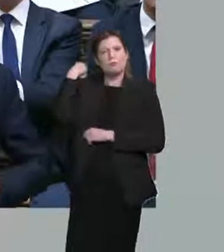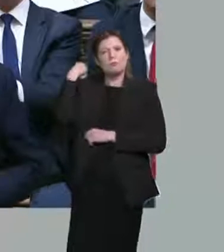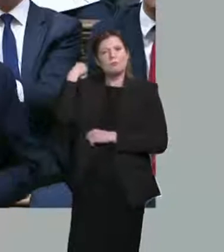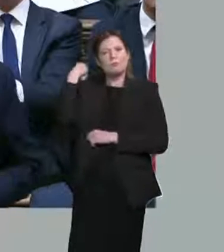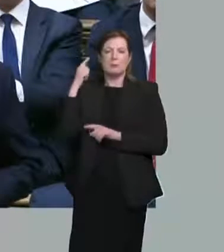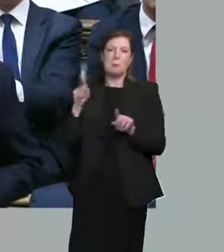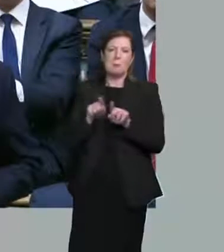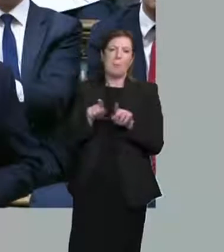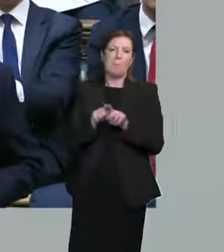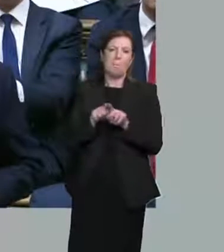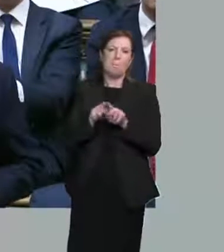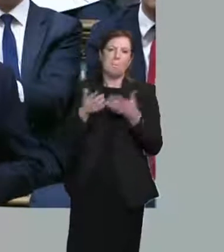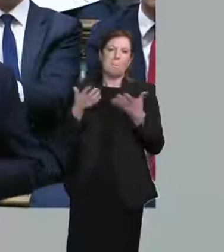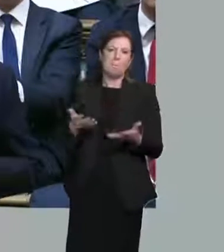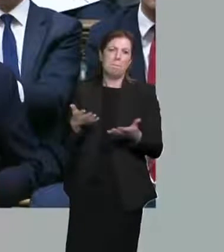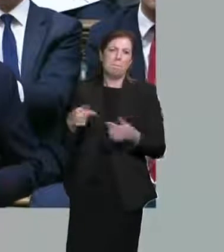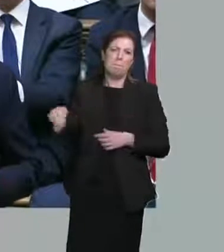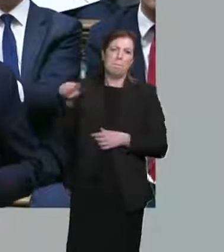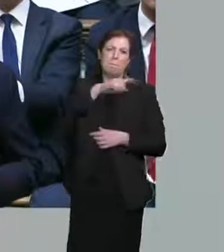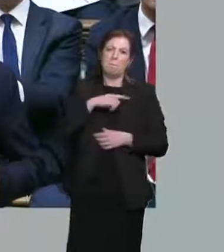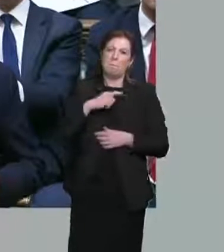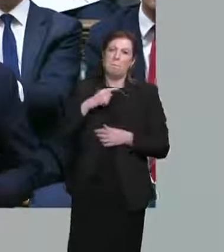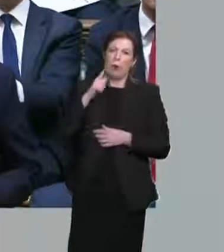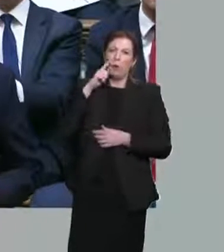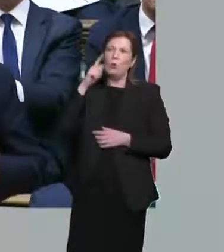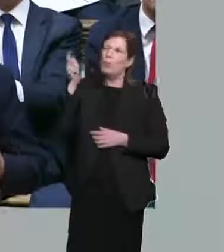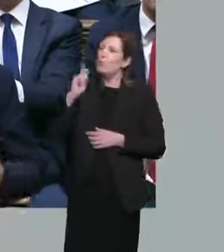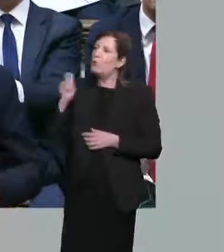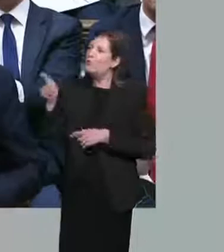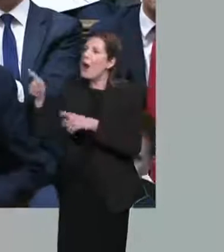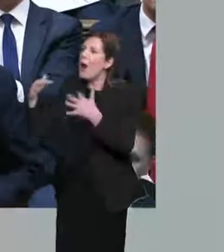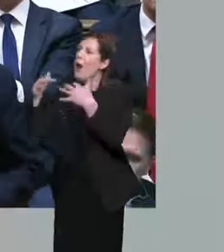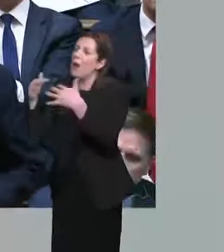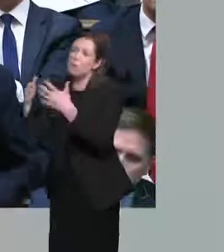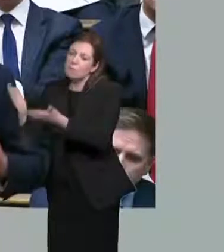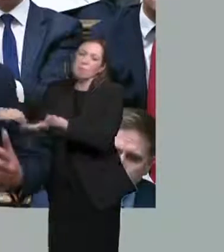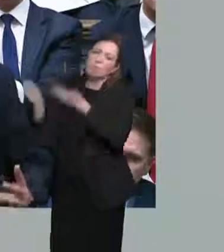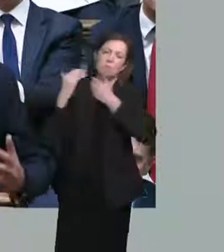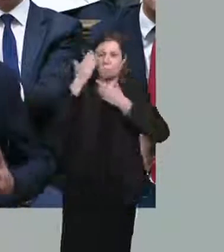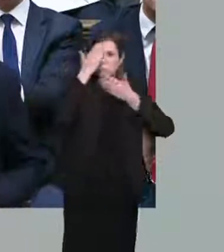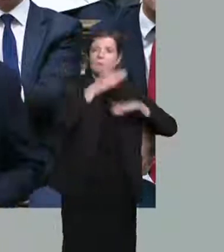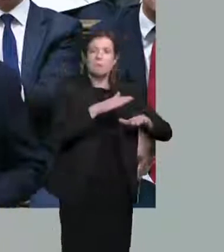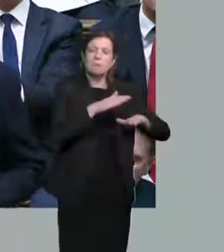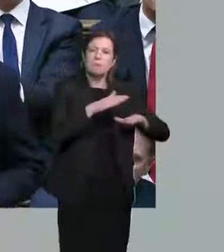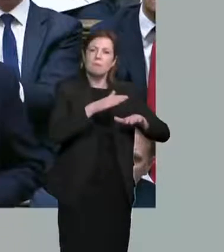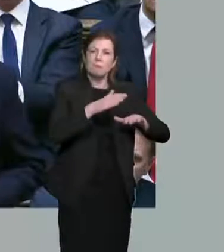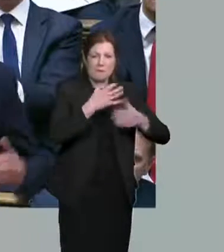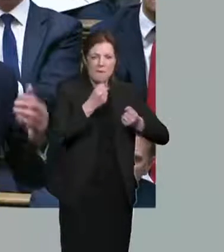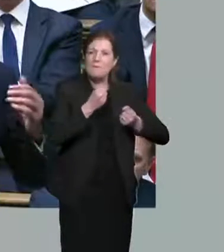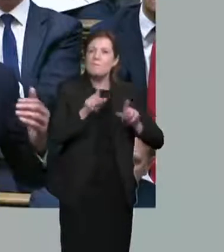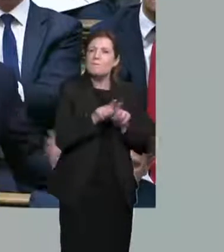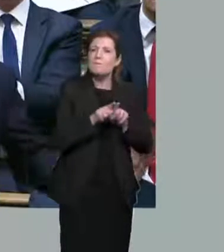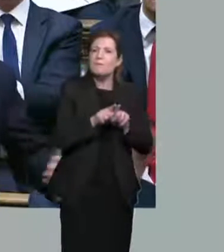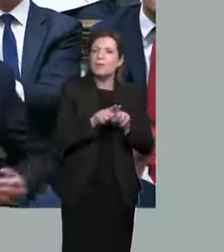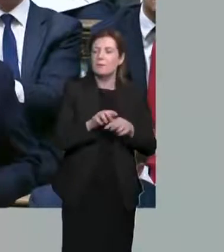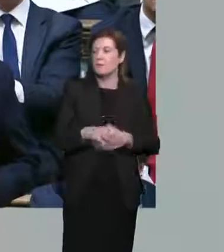again being seen as people open up their homes for people fleeing Ukraine as they come to our country.